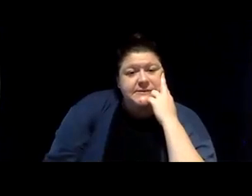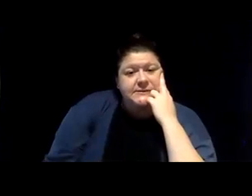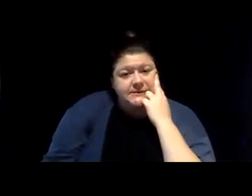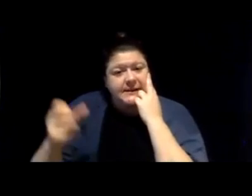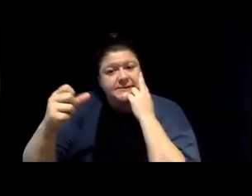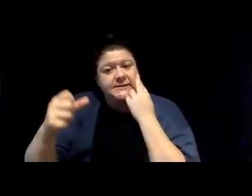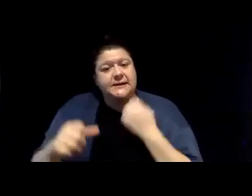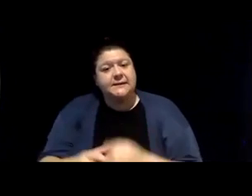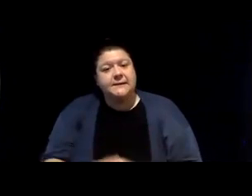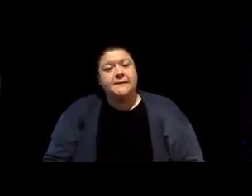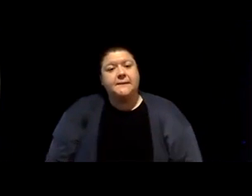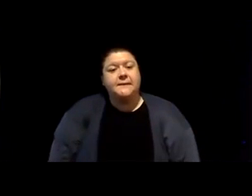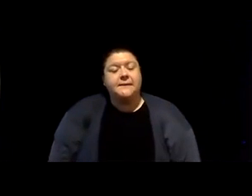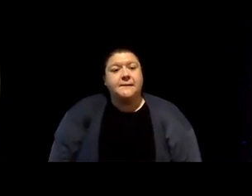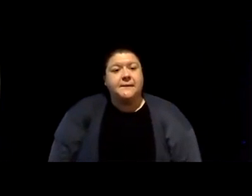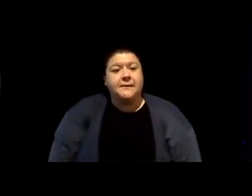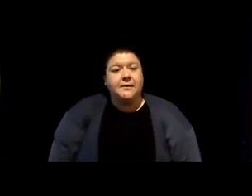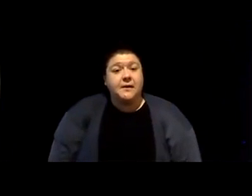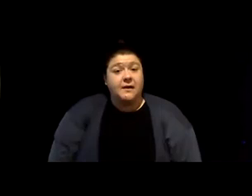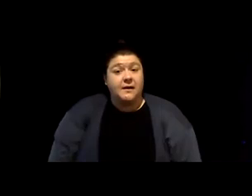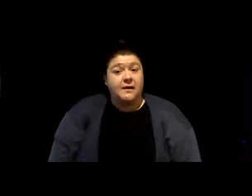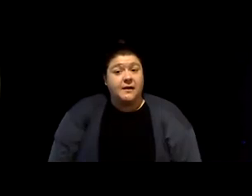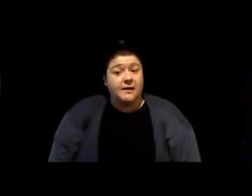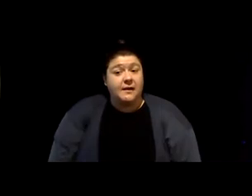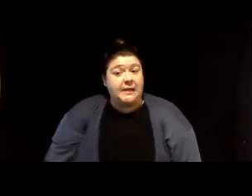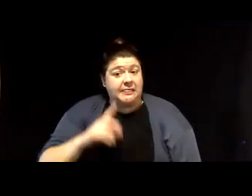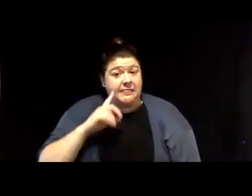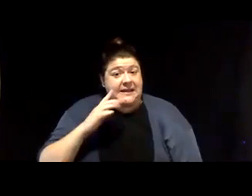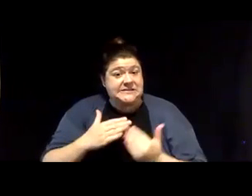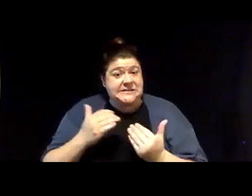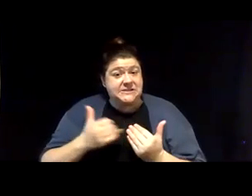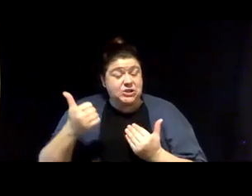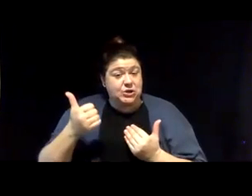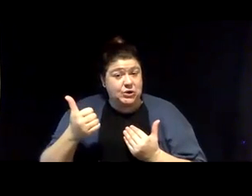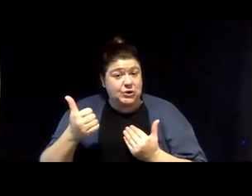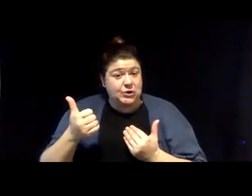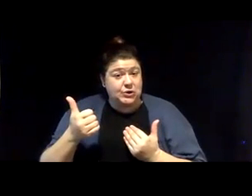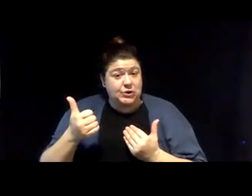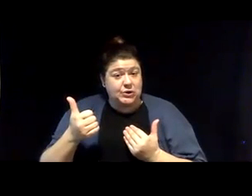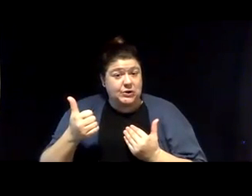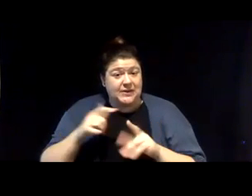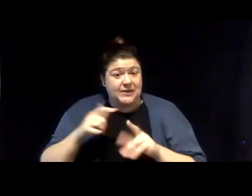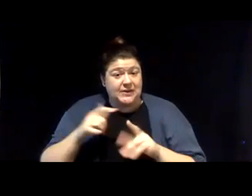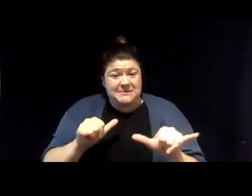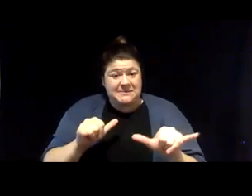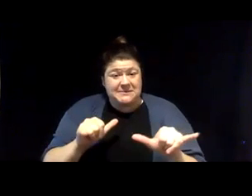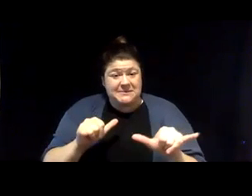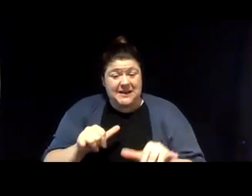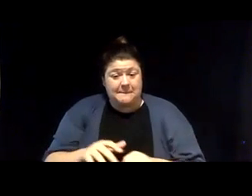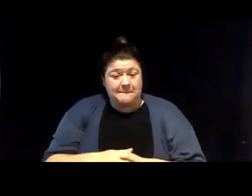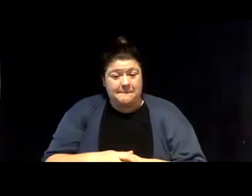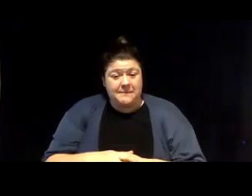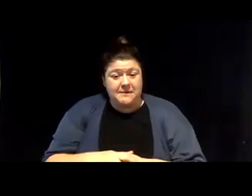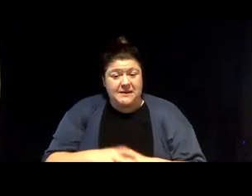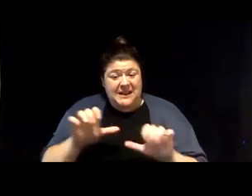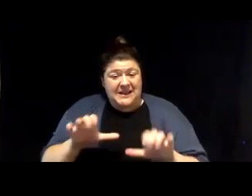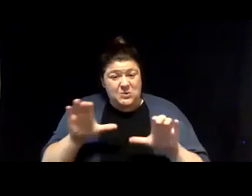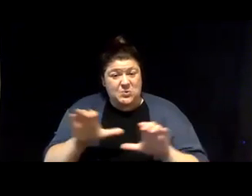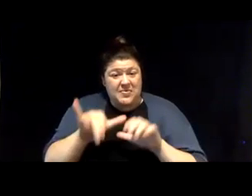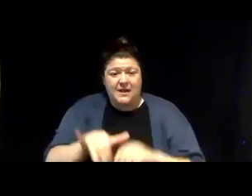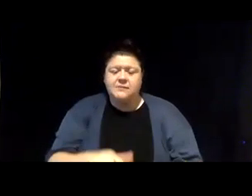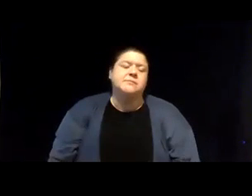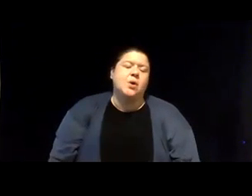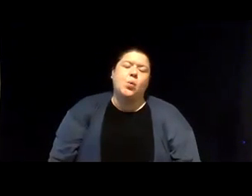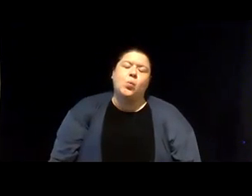find it easier do it, you know, at the same time that speak. Can you do that actually or